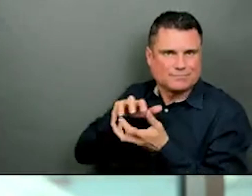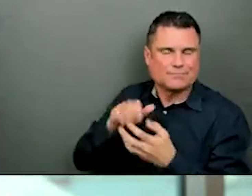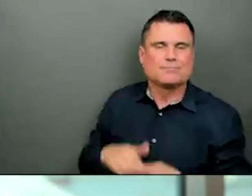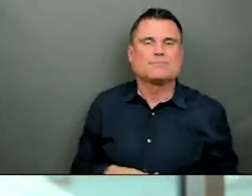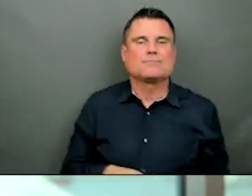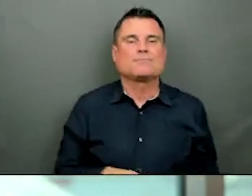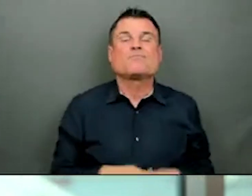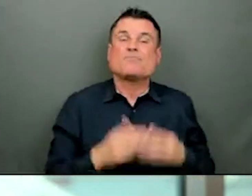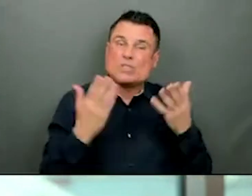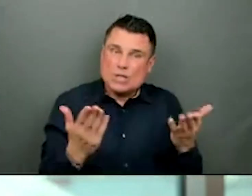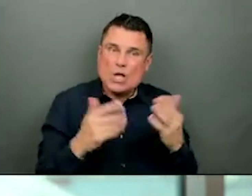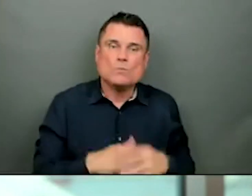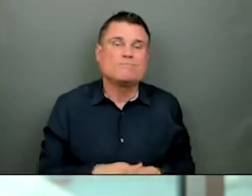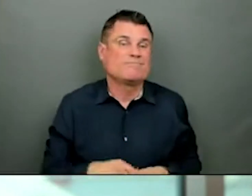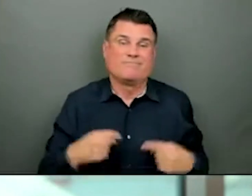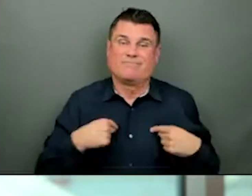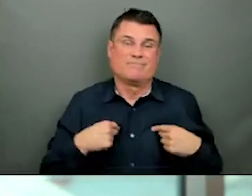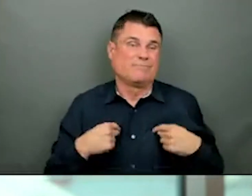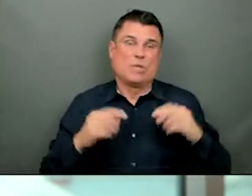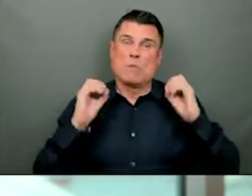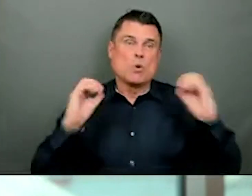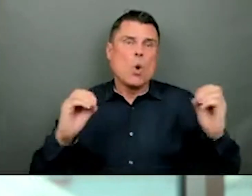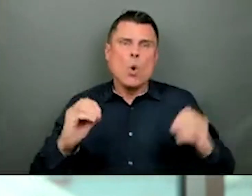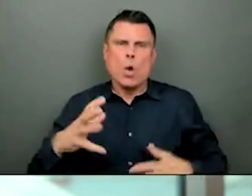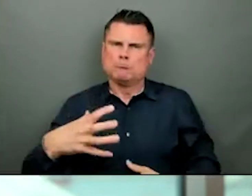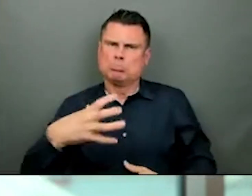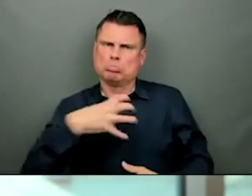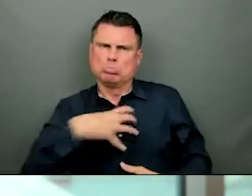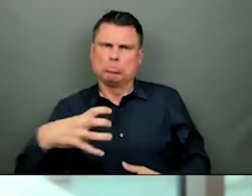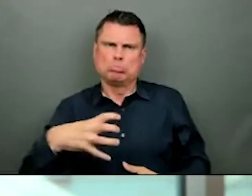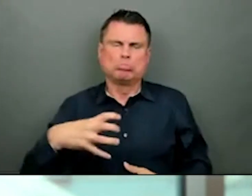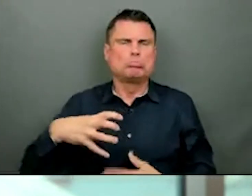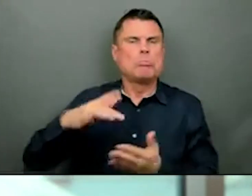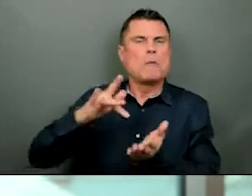pharmacists did in the influenza campaign. And the key point for everyone is